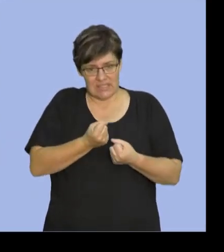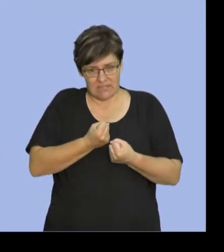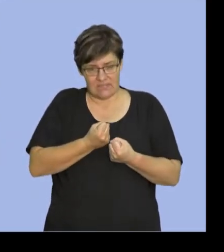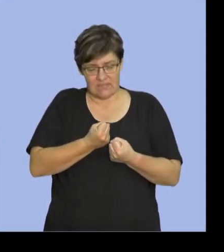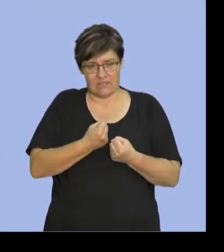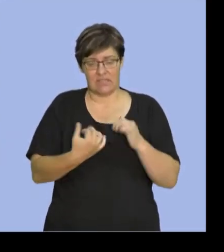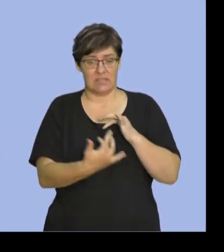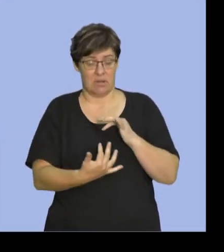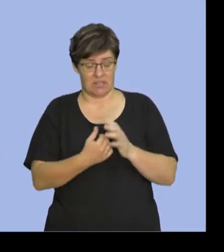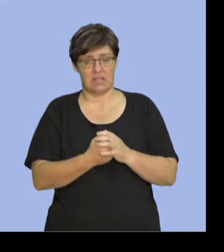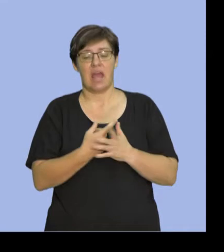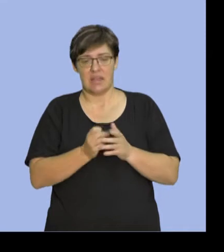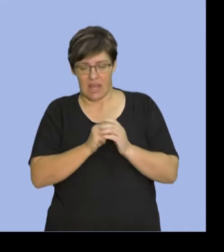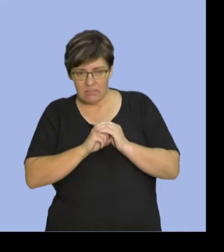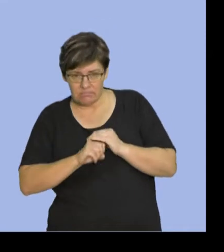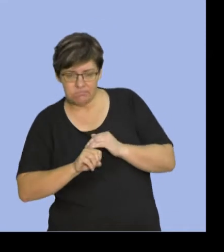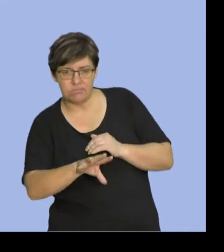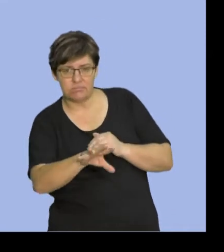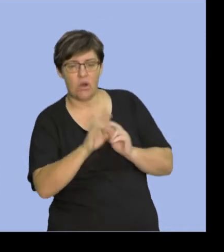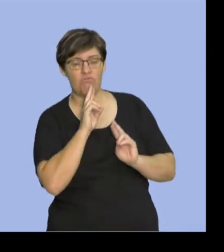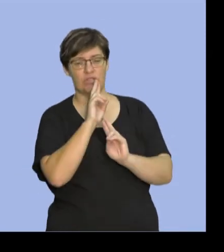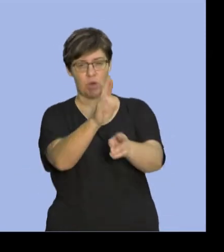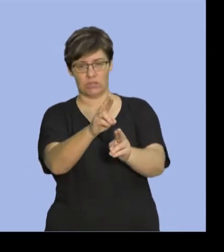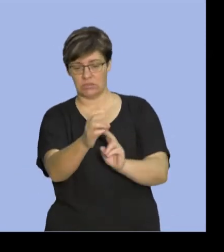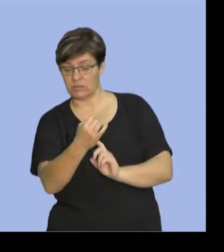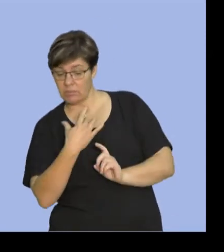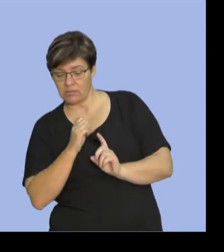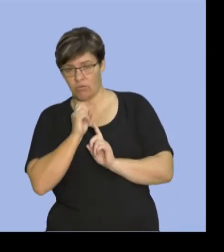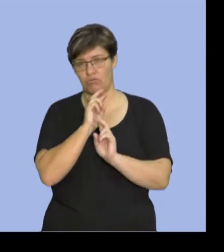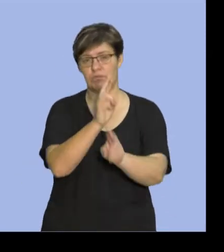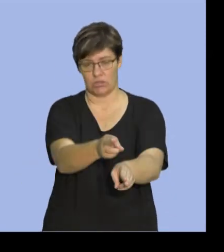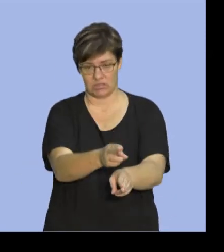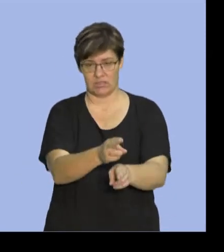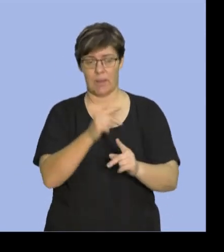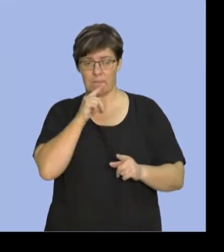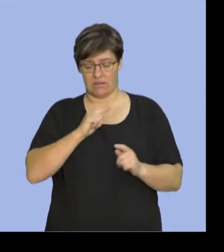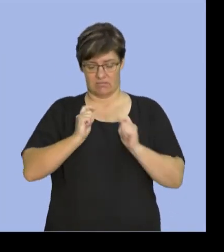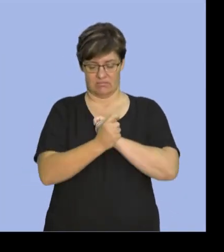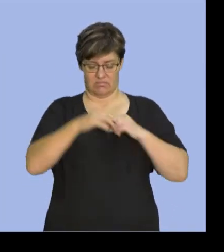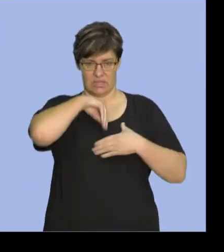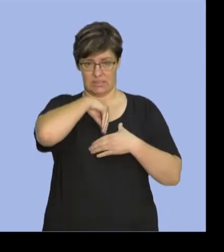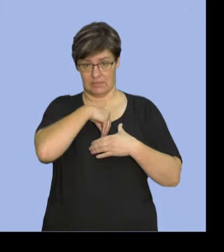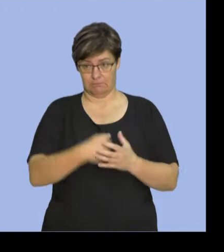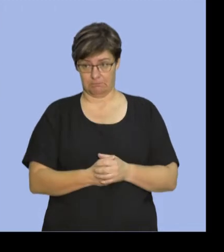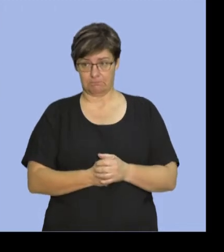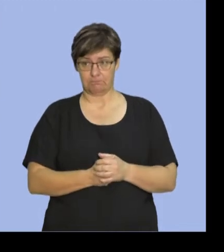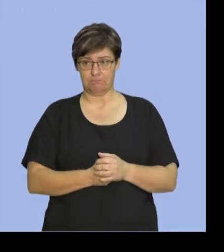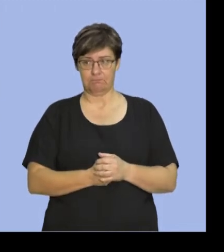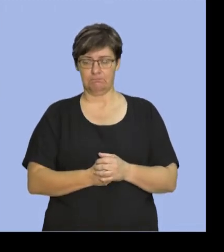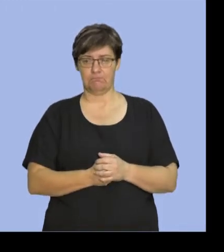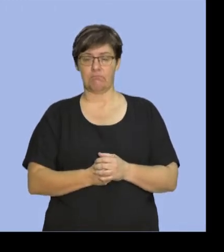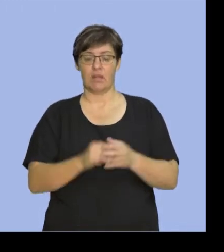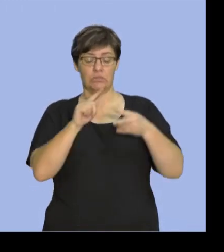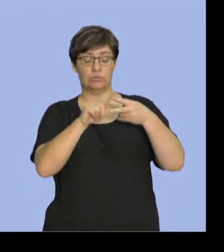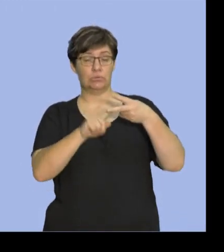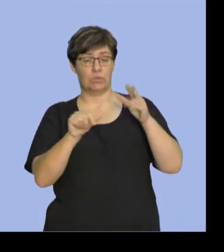stimulus, and we have an effector that responds to that stimulus to bring about a change. Two important